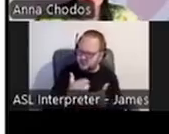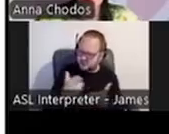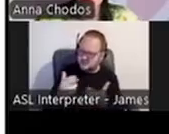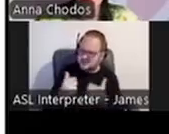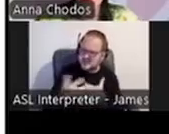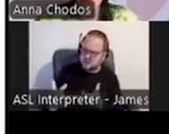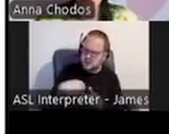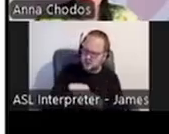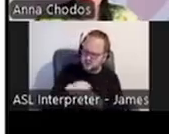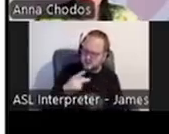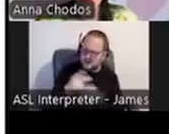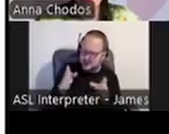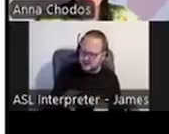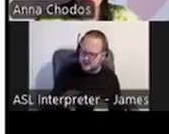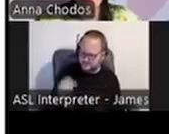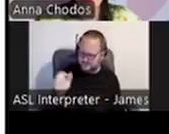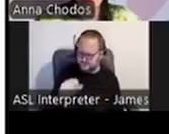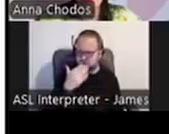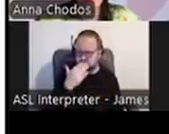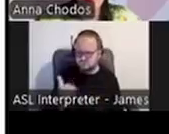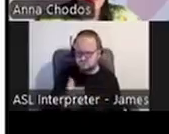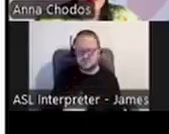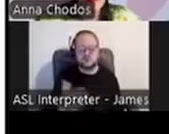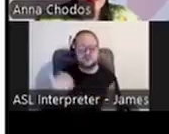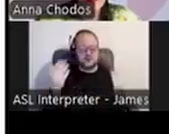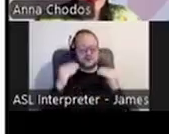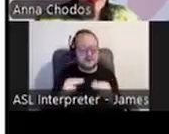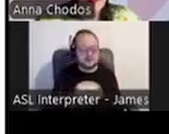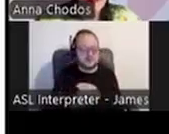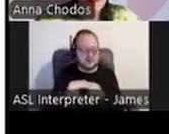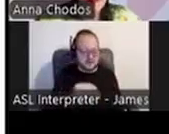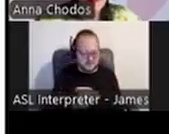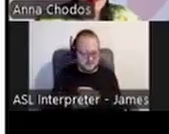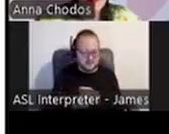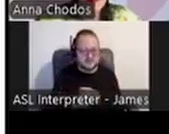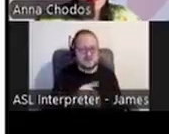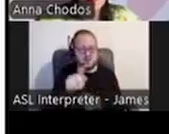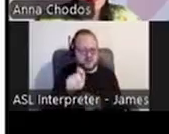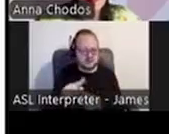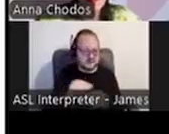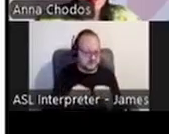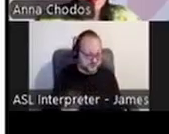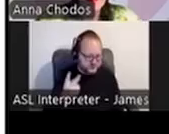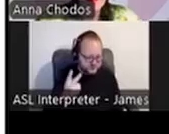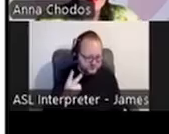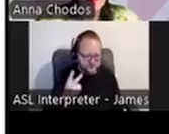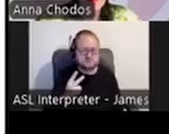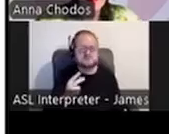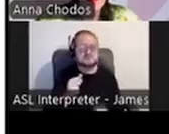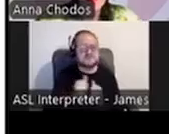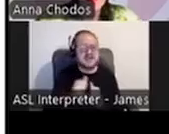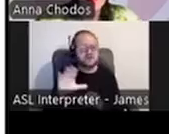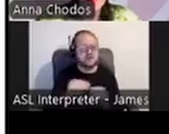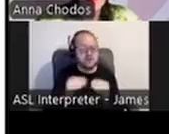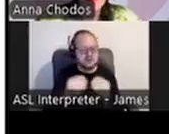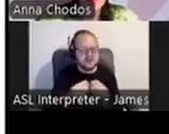next question now, which is, how has your organization supported teams in building the skills and